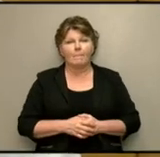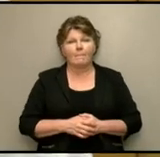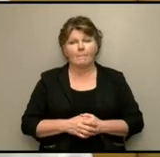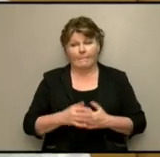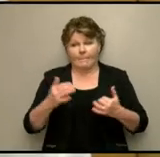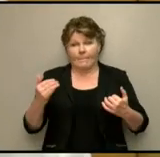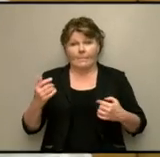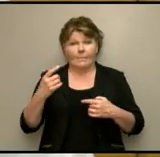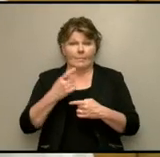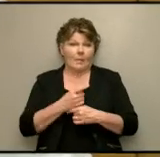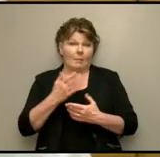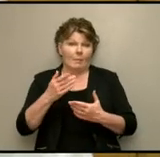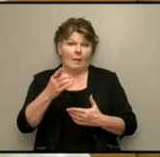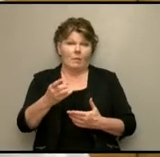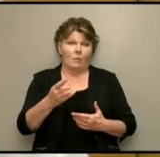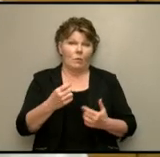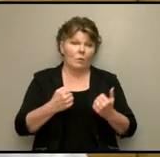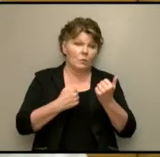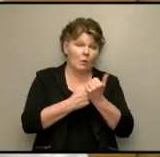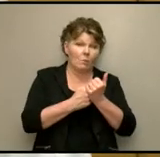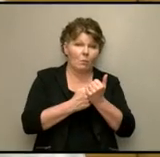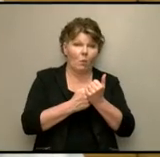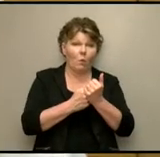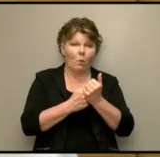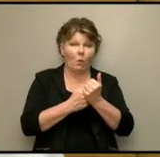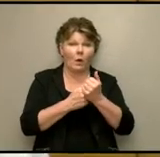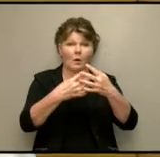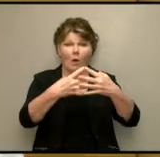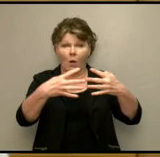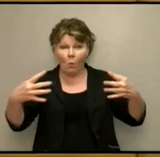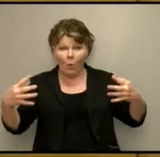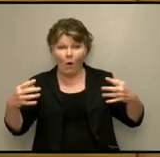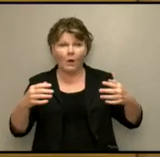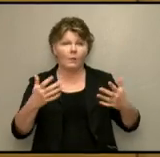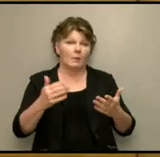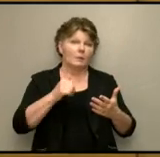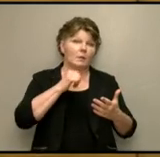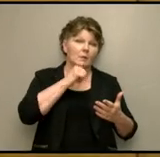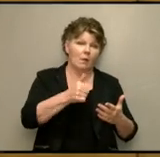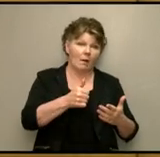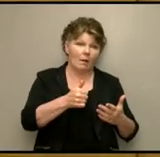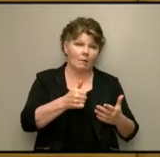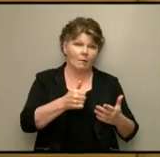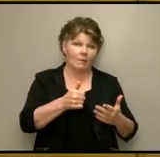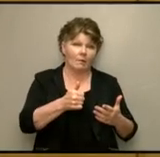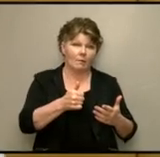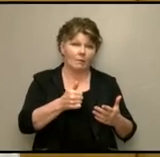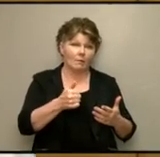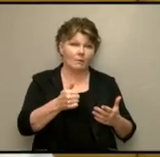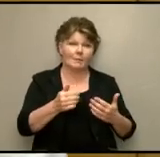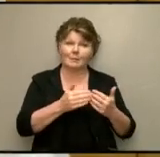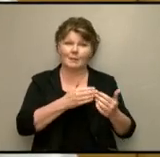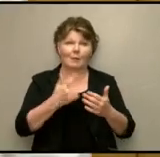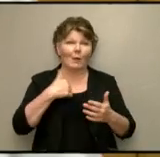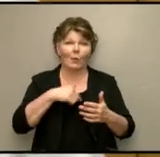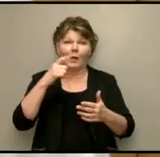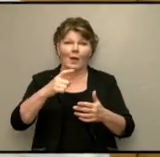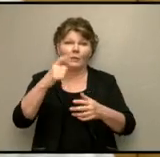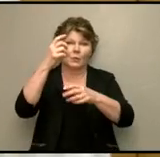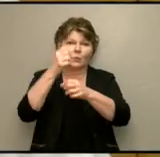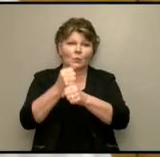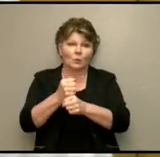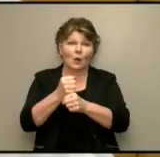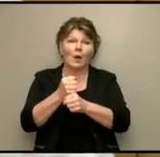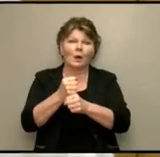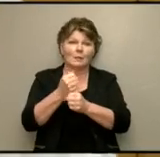wall on our border or not. Either way, our sinful nature draws us all to trust in various things that man